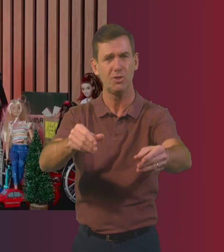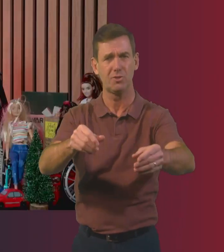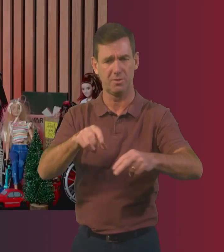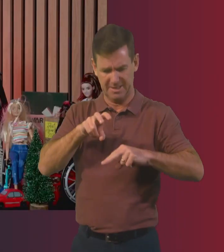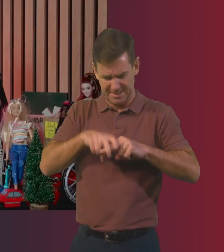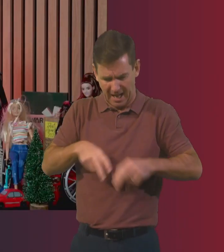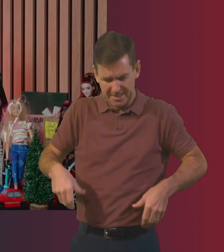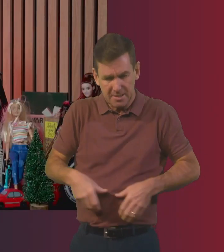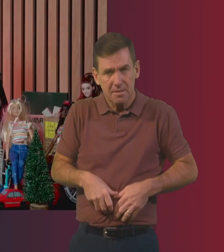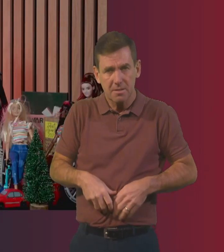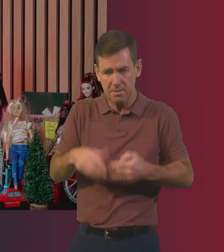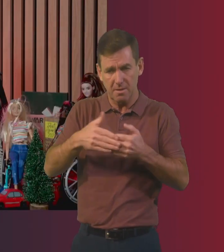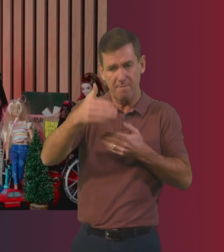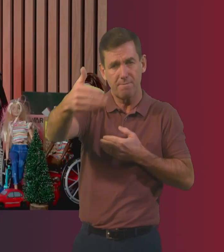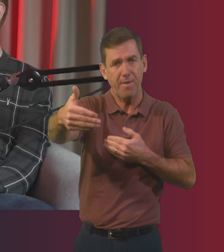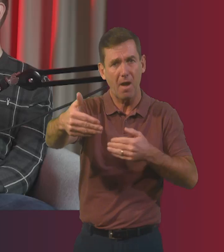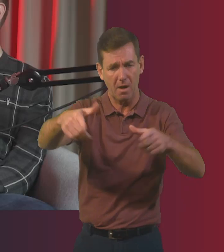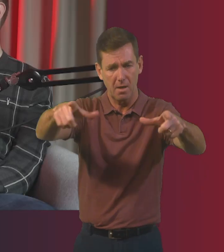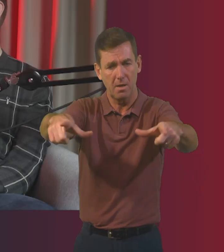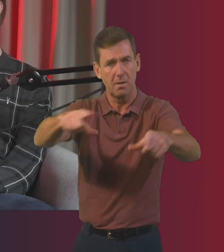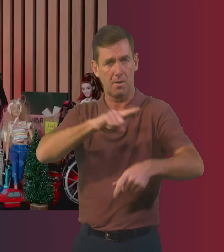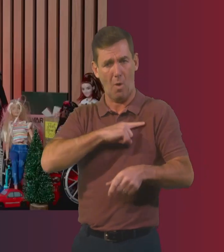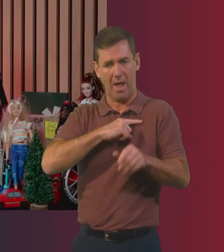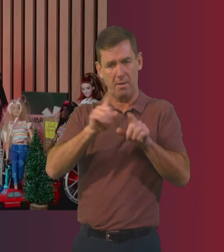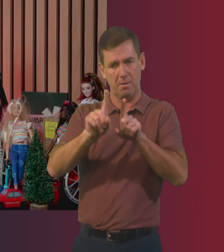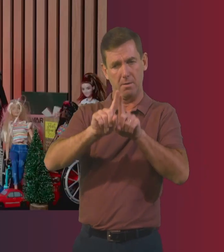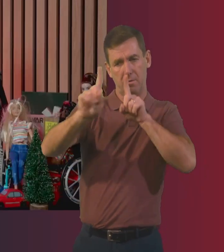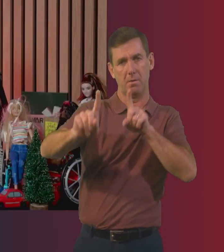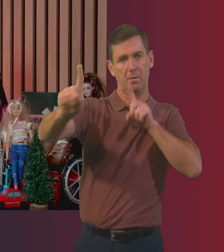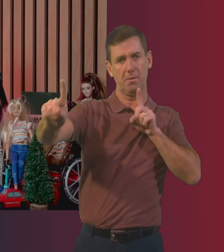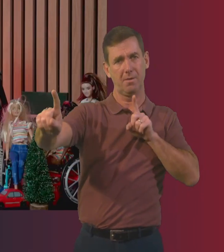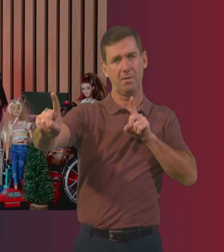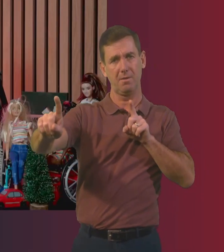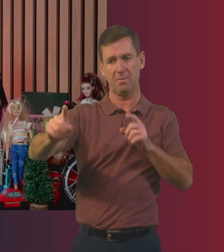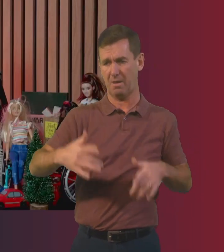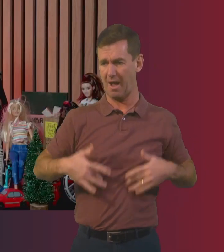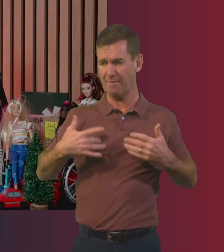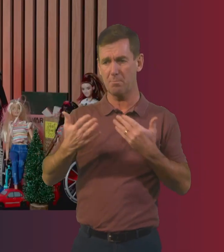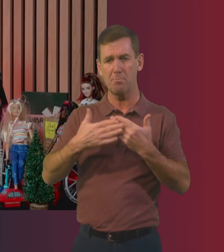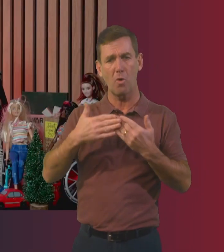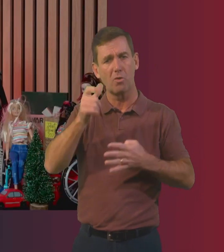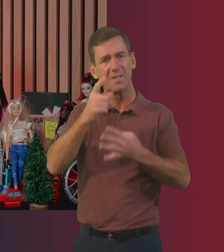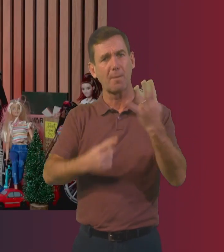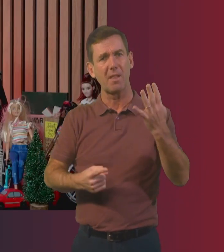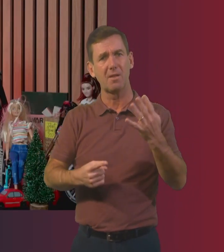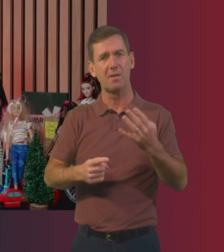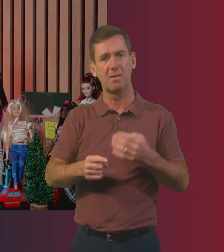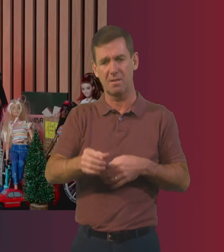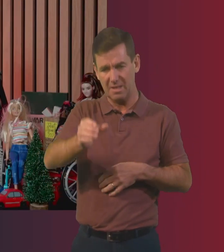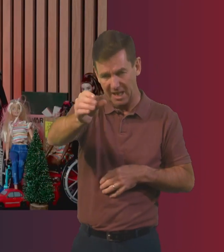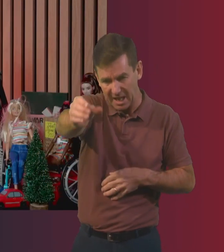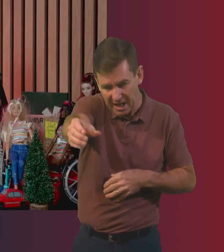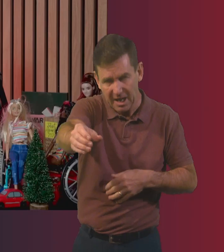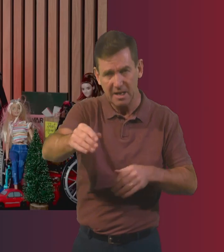actually more disabled and more inconvenient on this very luxury. And I was like, I can't reach the